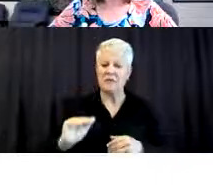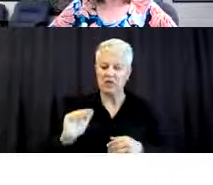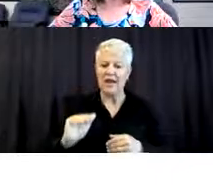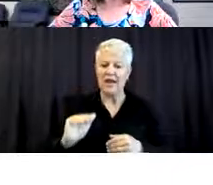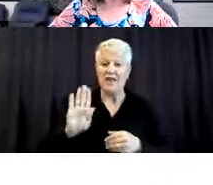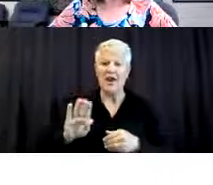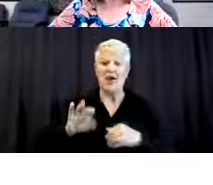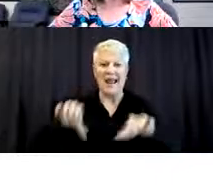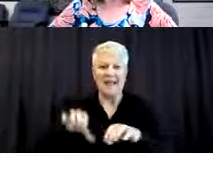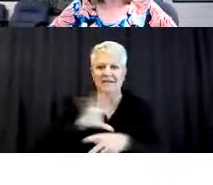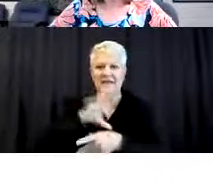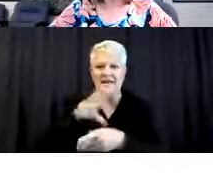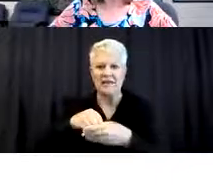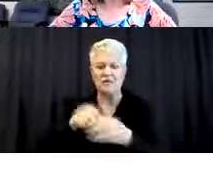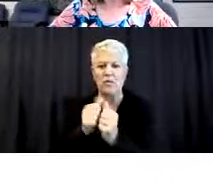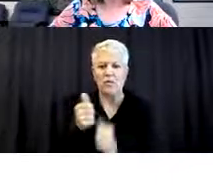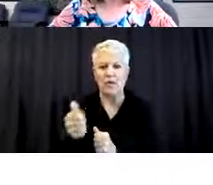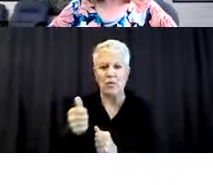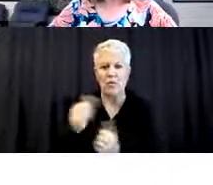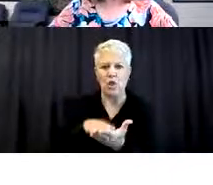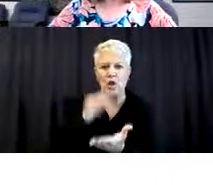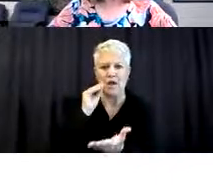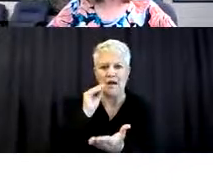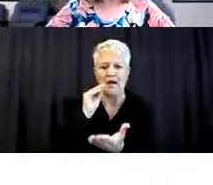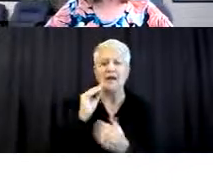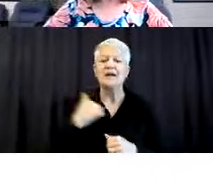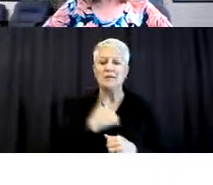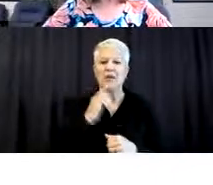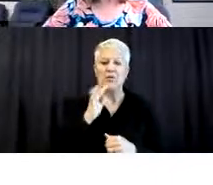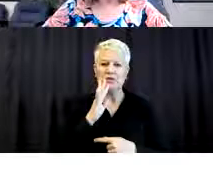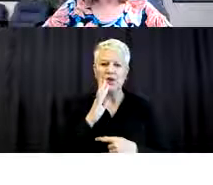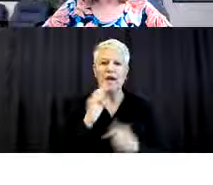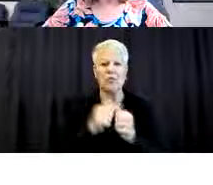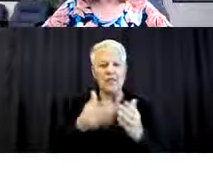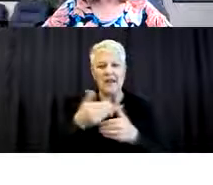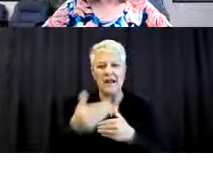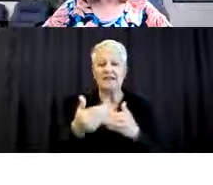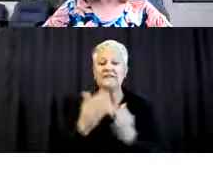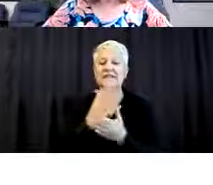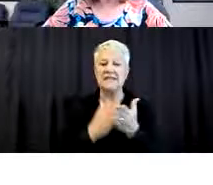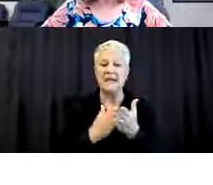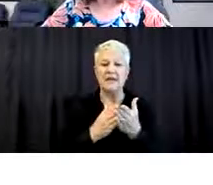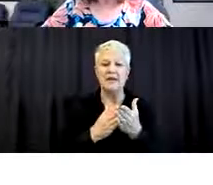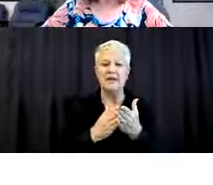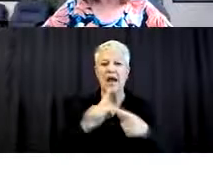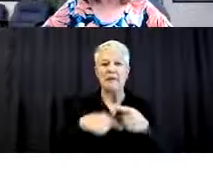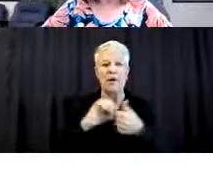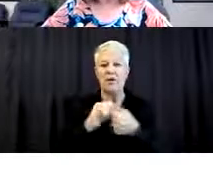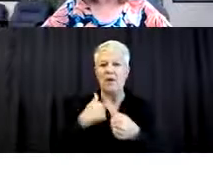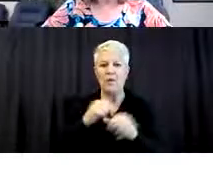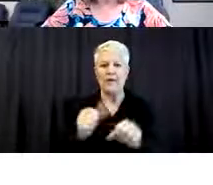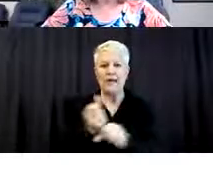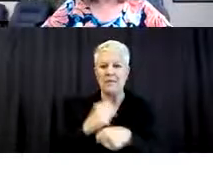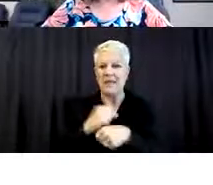active engagement in their own learning. So we will talk in our next segment about how we can kind of make